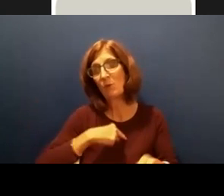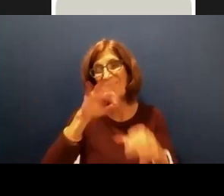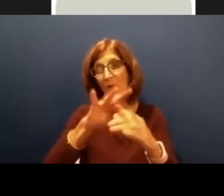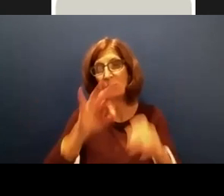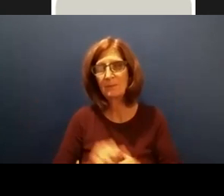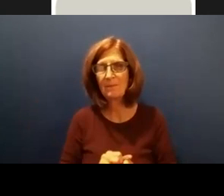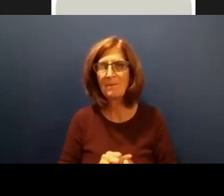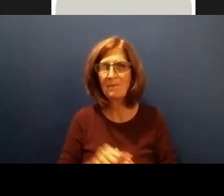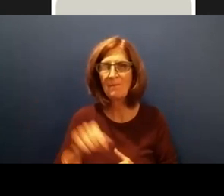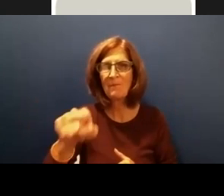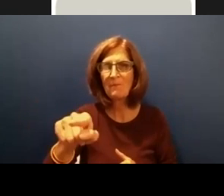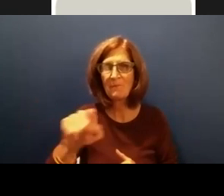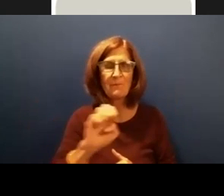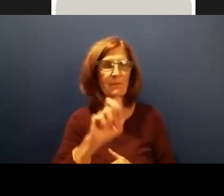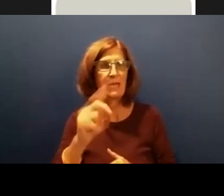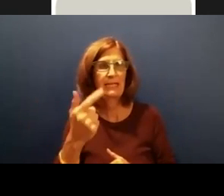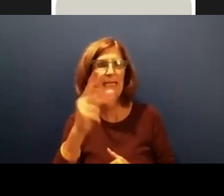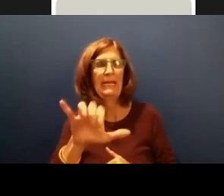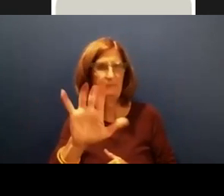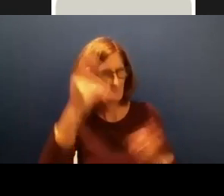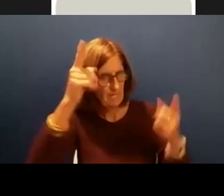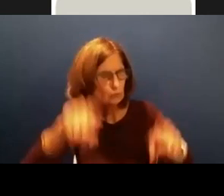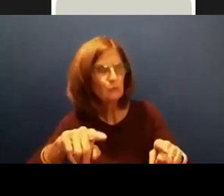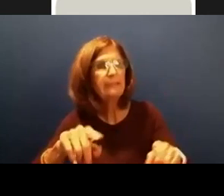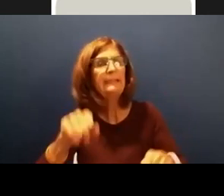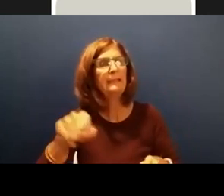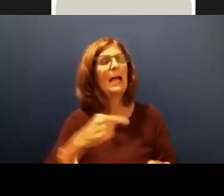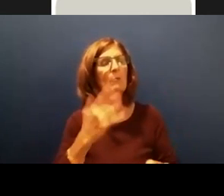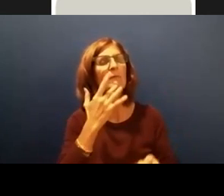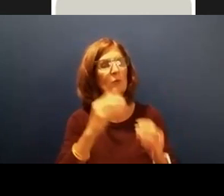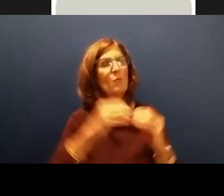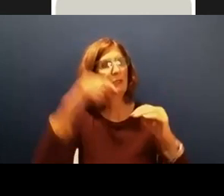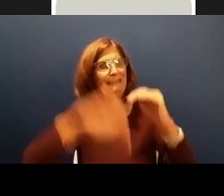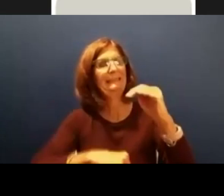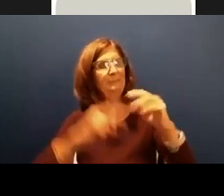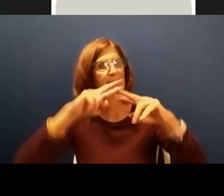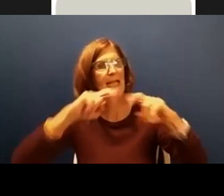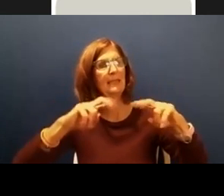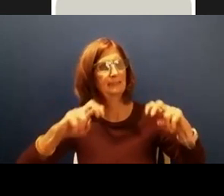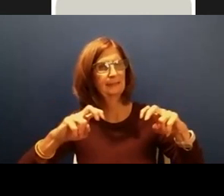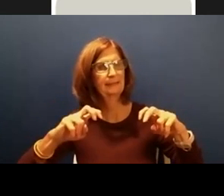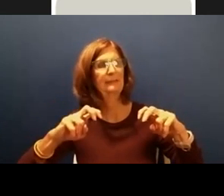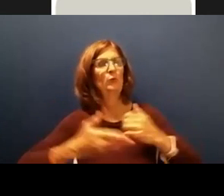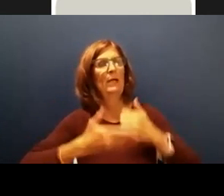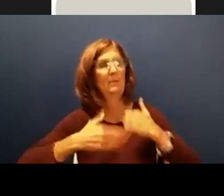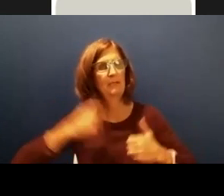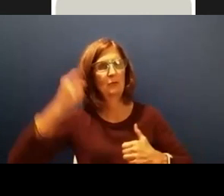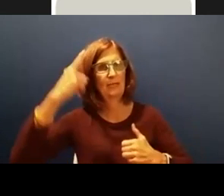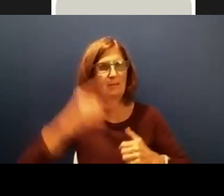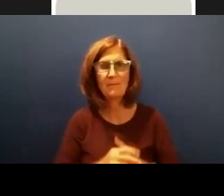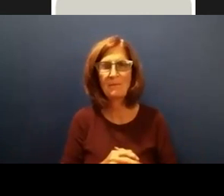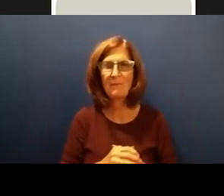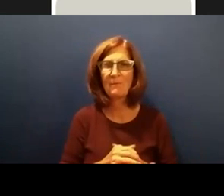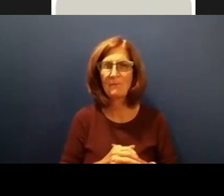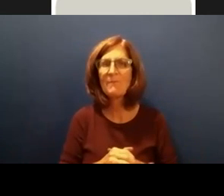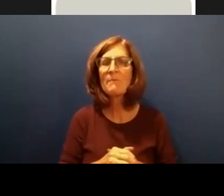I would agree. I would like that as well. I like to have a more in-depth analysis, so I have a better understanding myself. Yeah, to Adelaide's